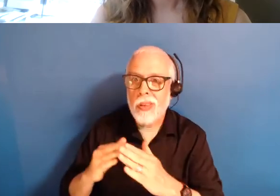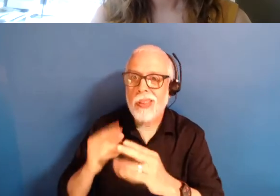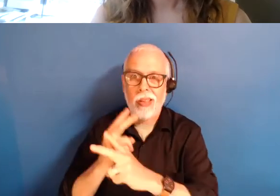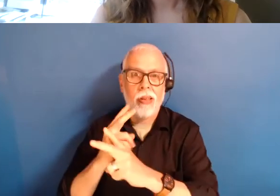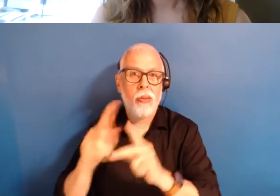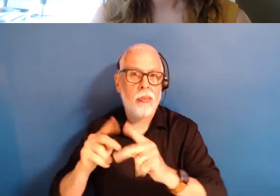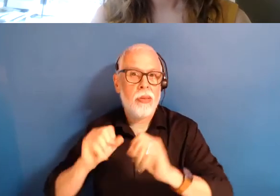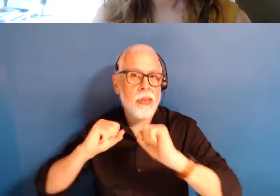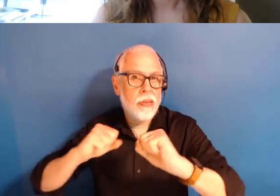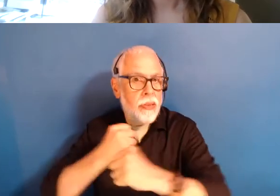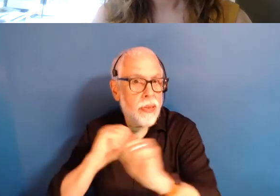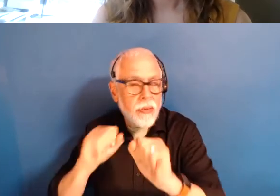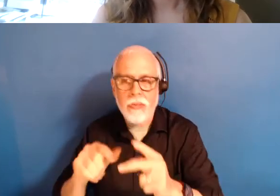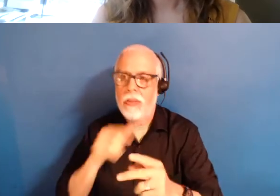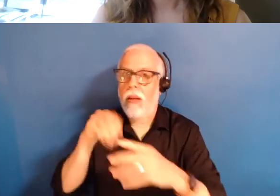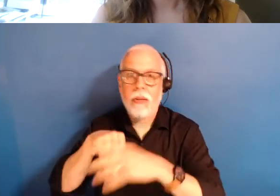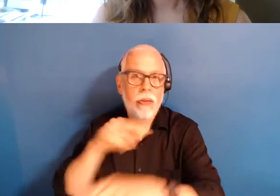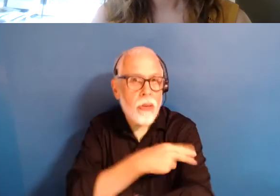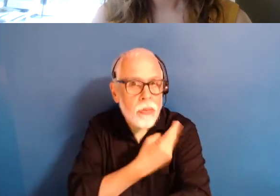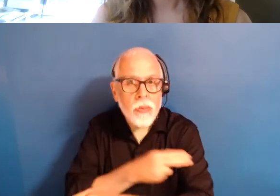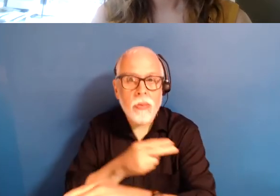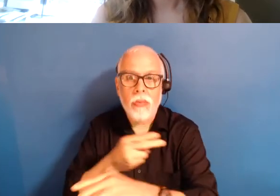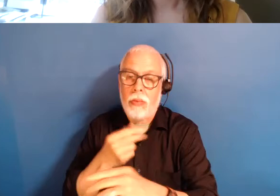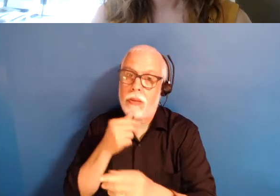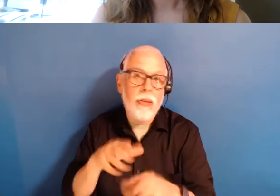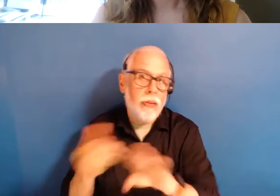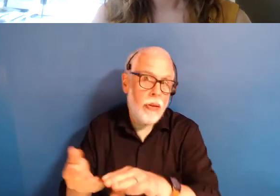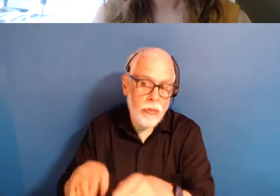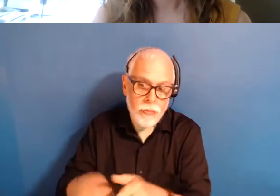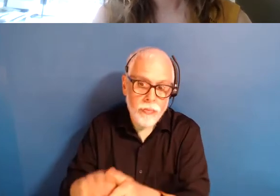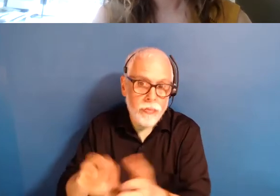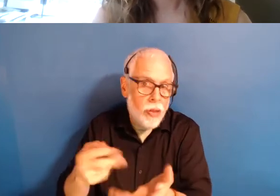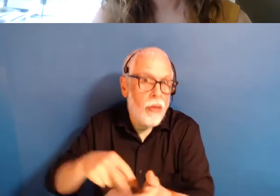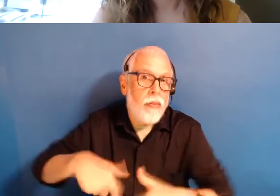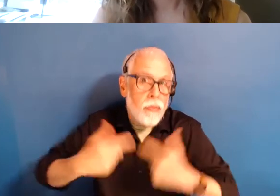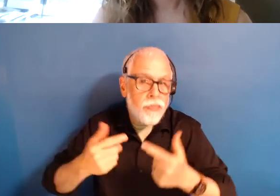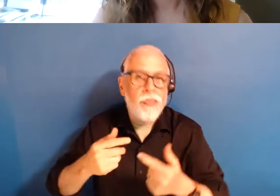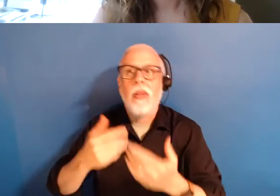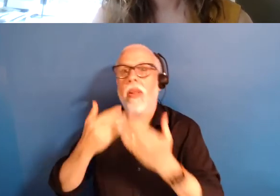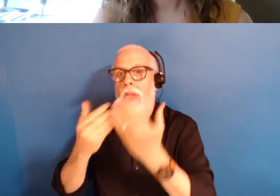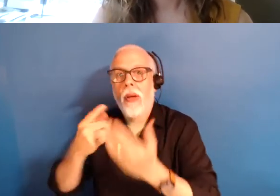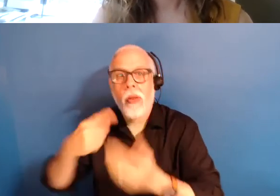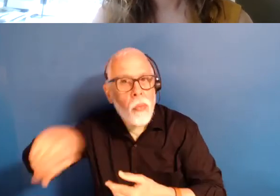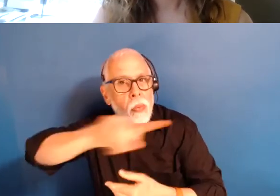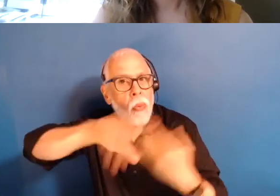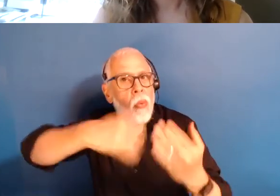out of the hospital and out of the grave, as I say. So thanks to those of you who